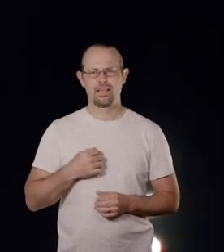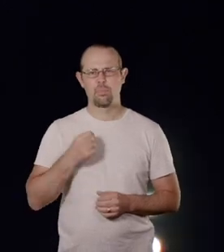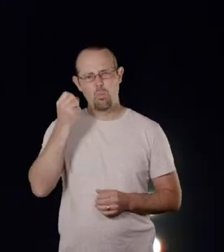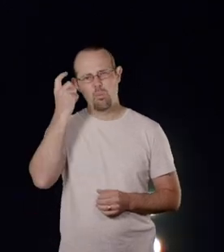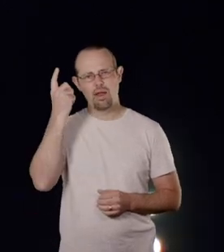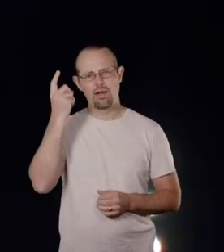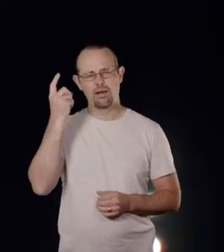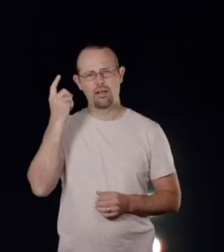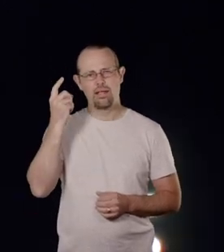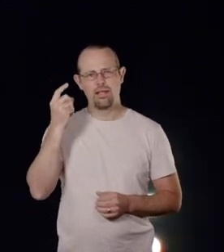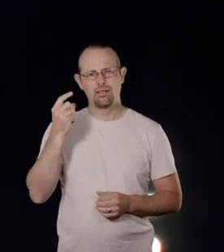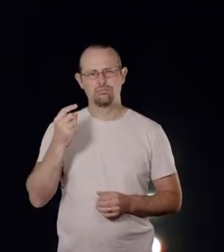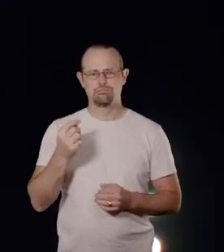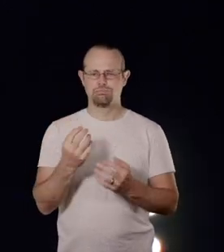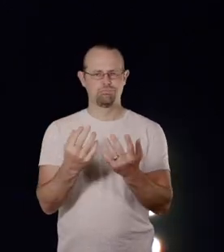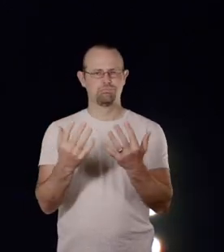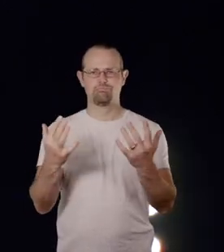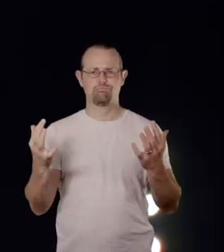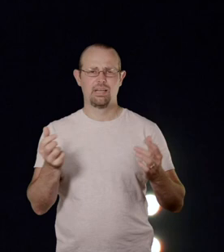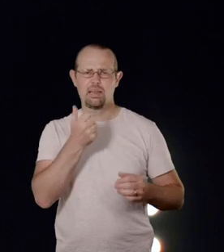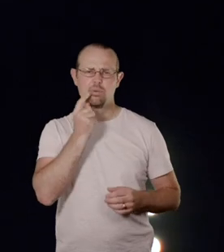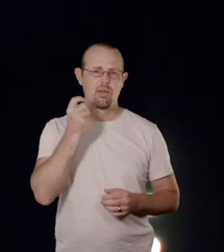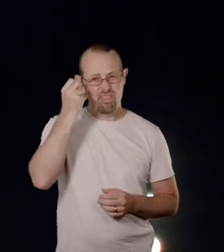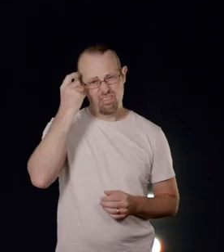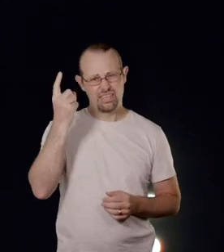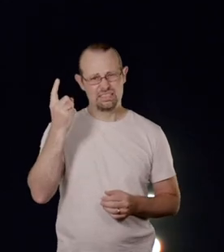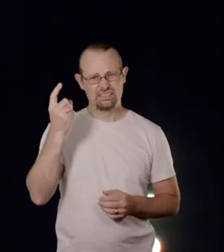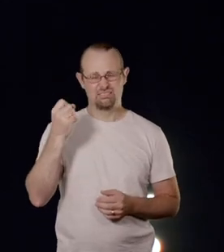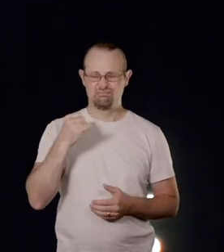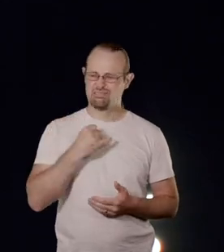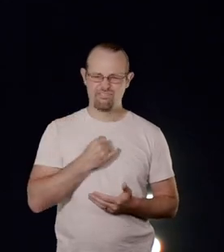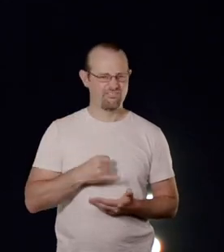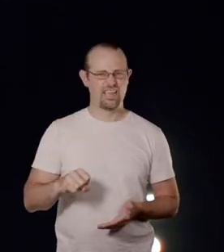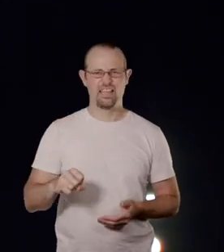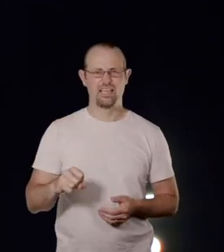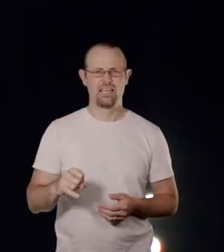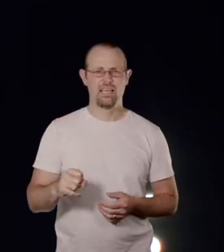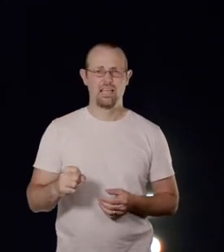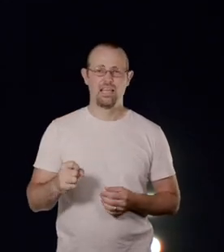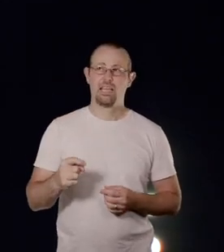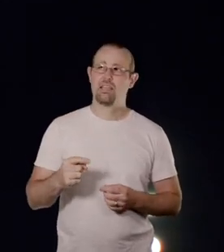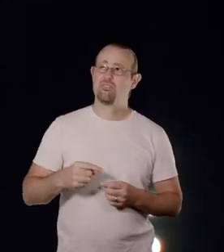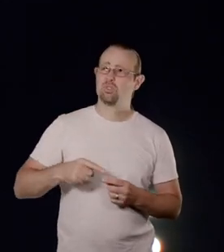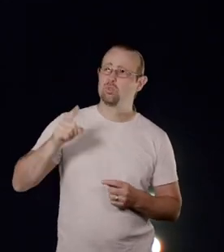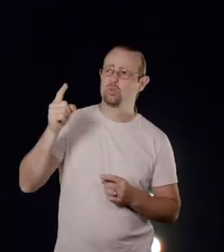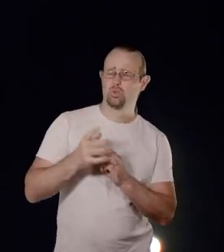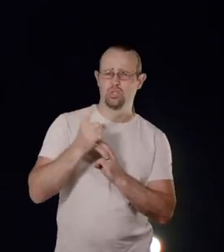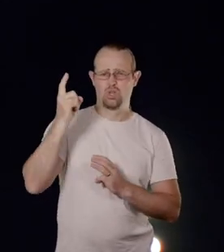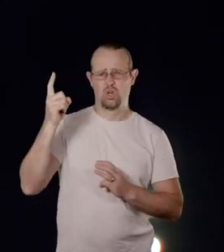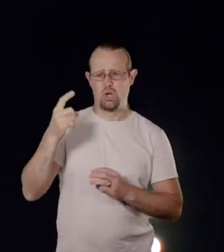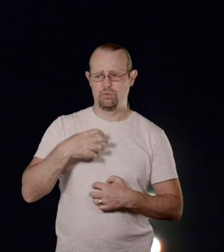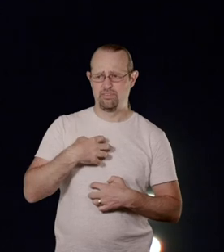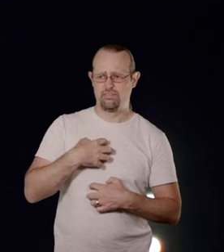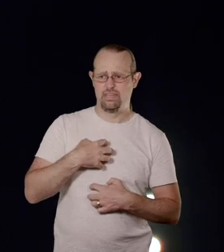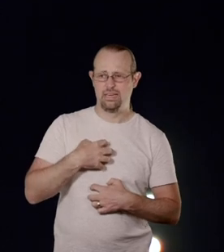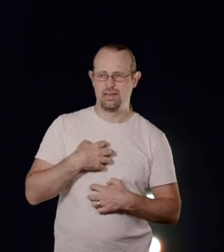that many people think that they're failing if they take a fear to God. You're not failing. Many people